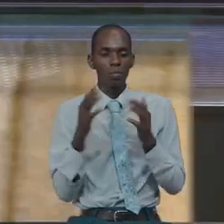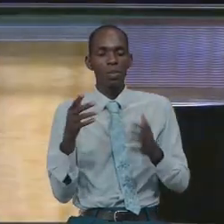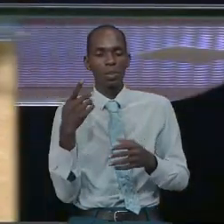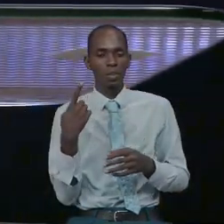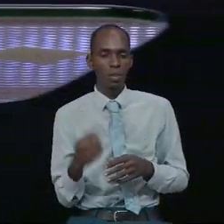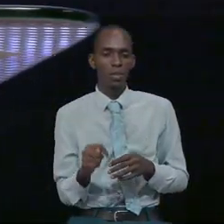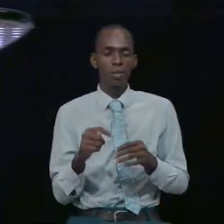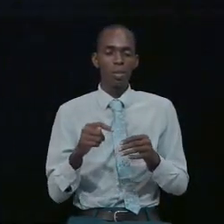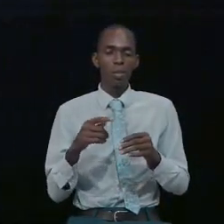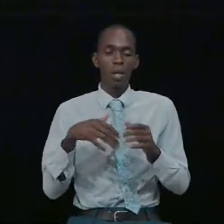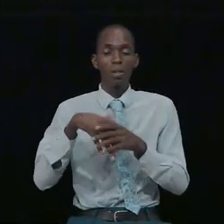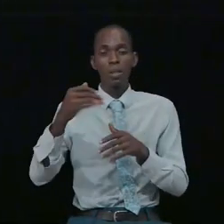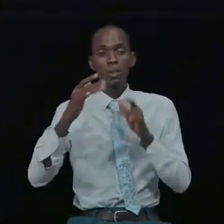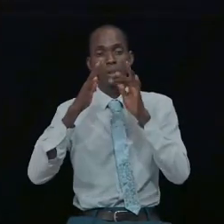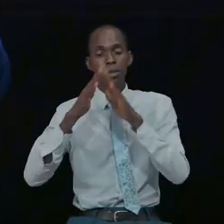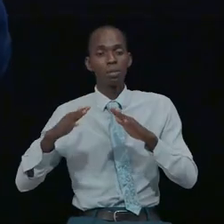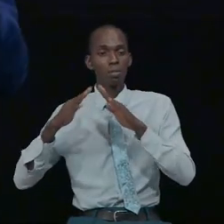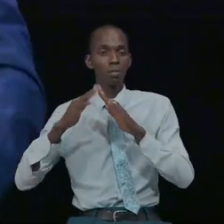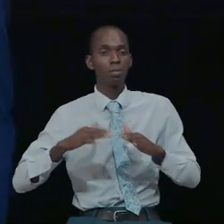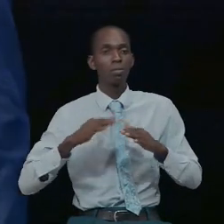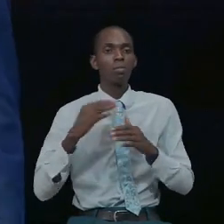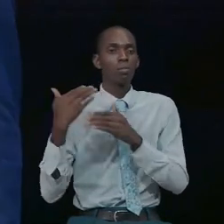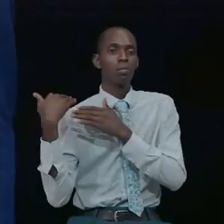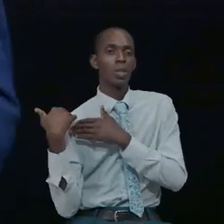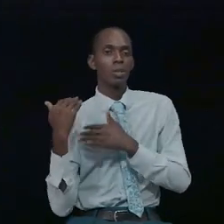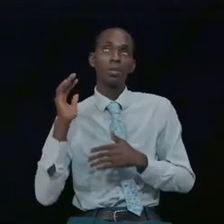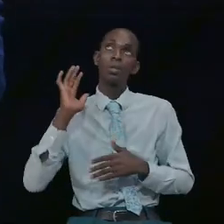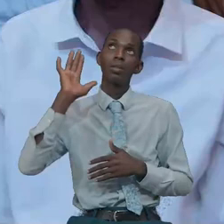camp, bearing his reproach. Then